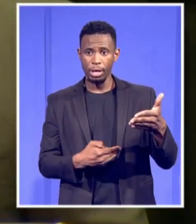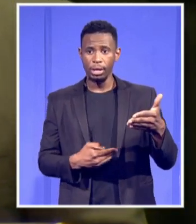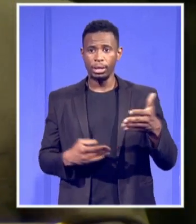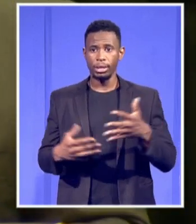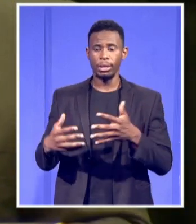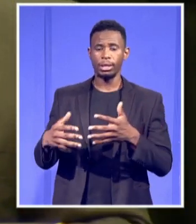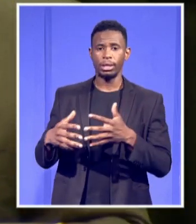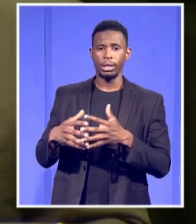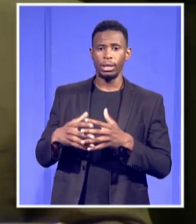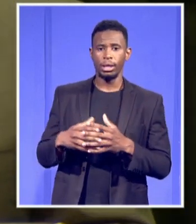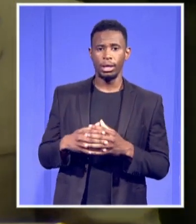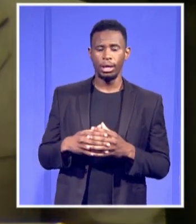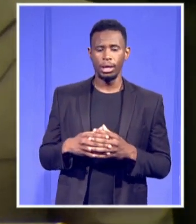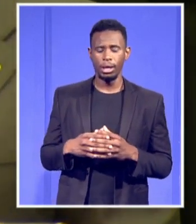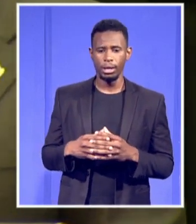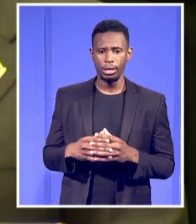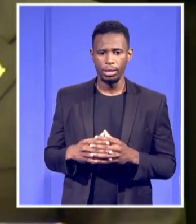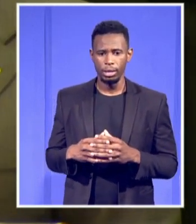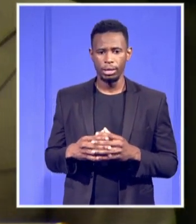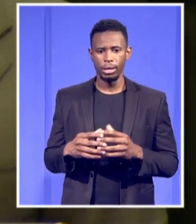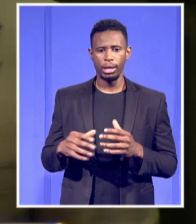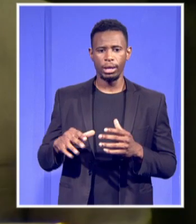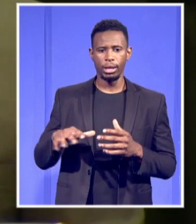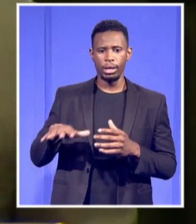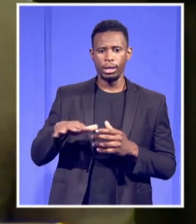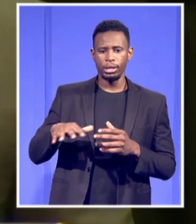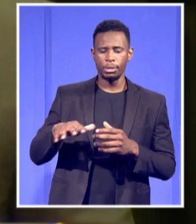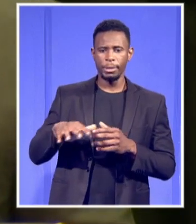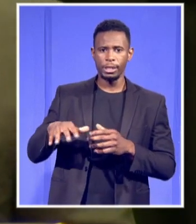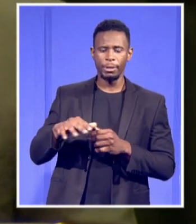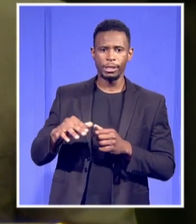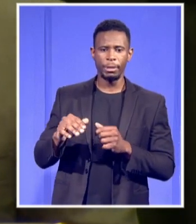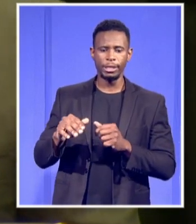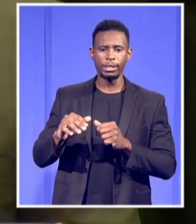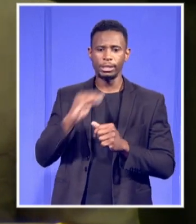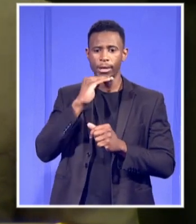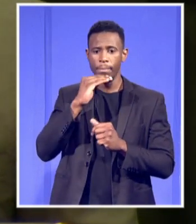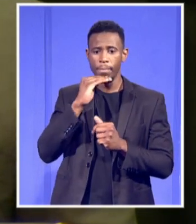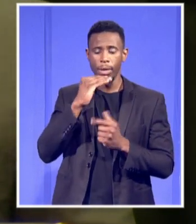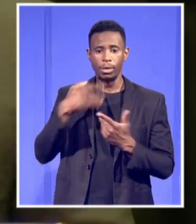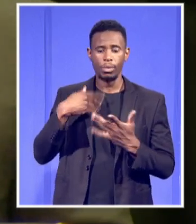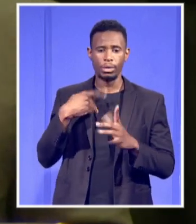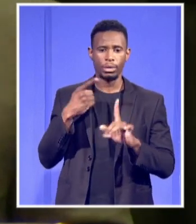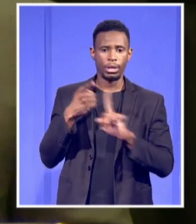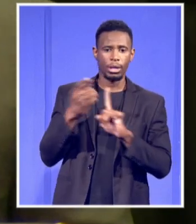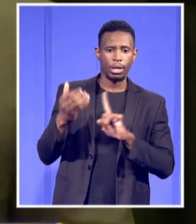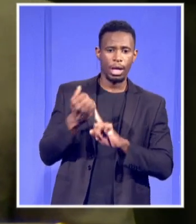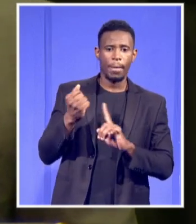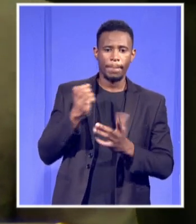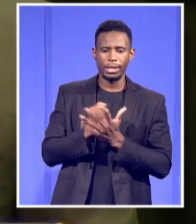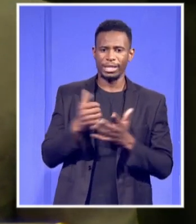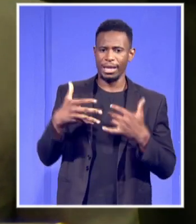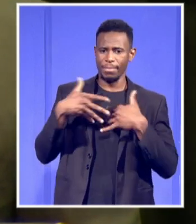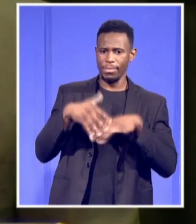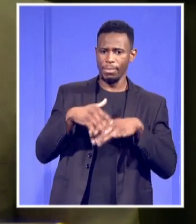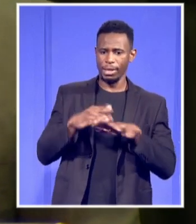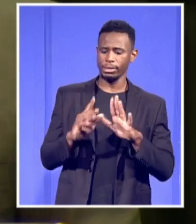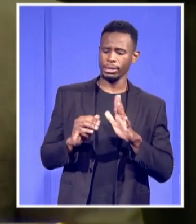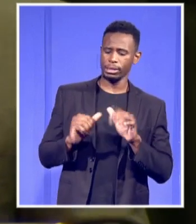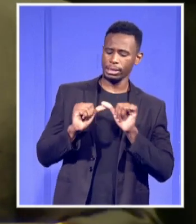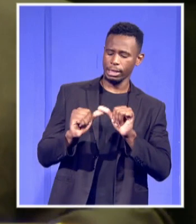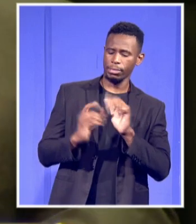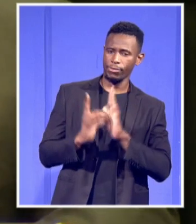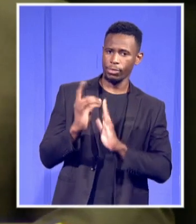it will consolidate and amplify our collective resolve to achieve the implementation of the Sustainable Development